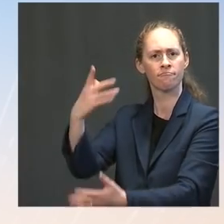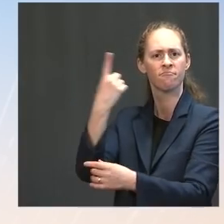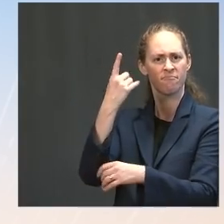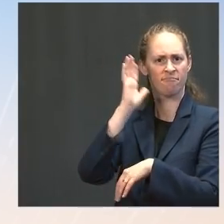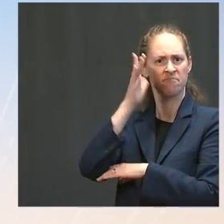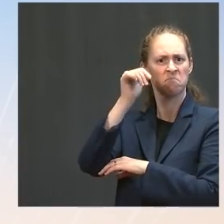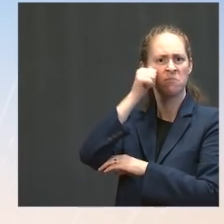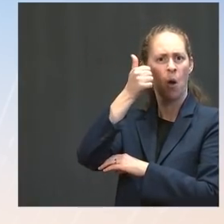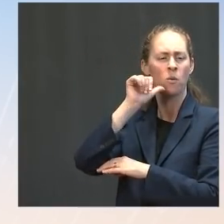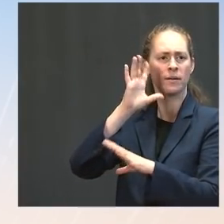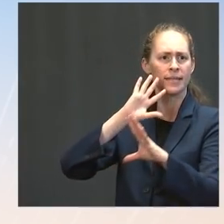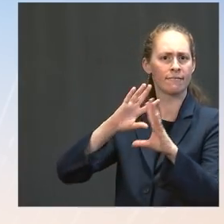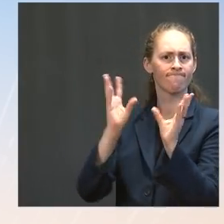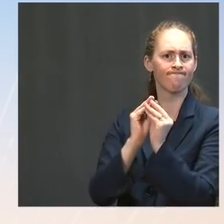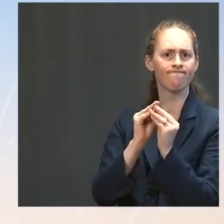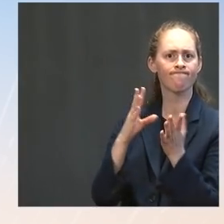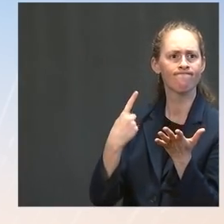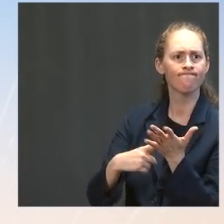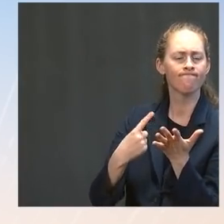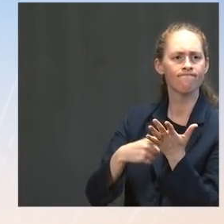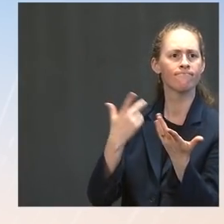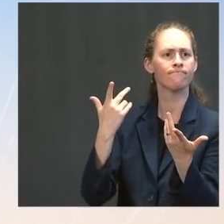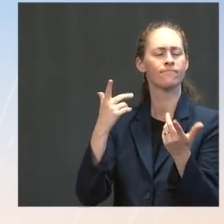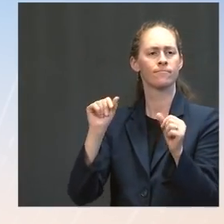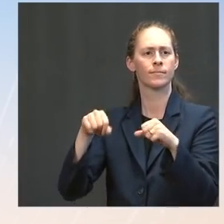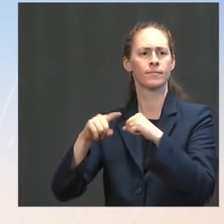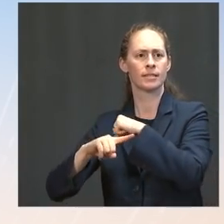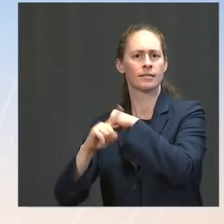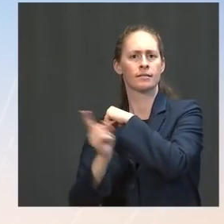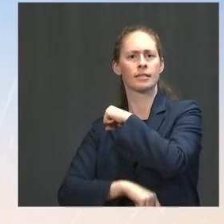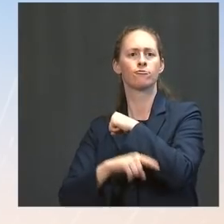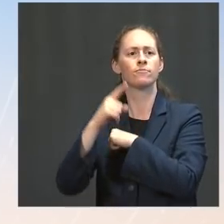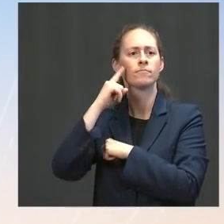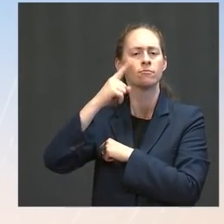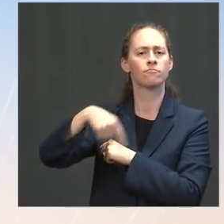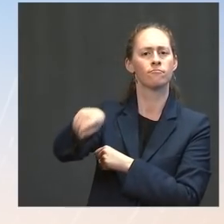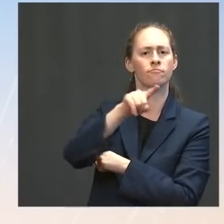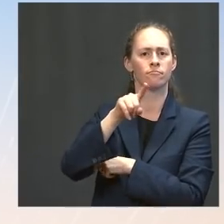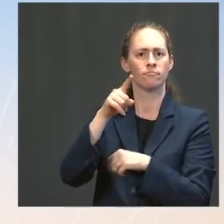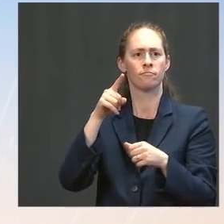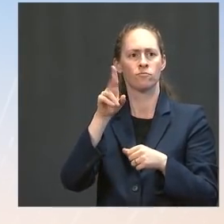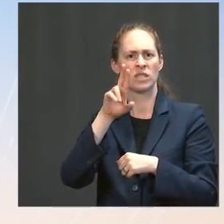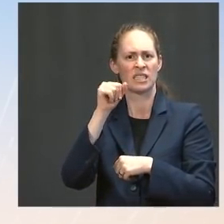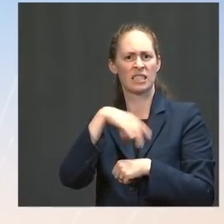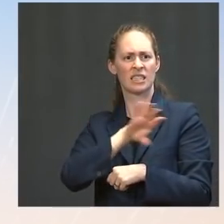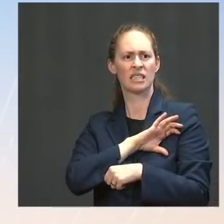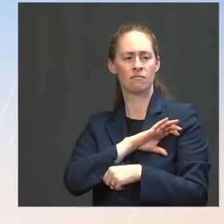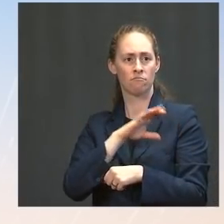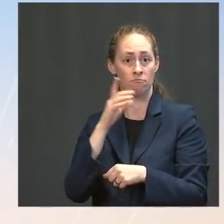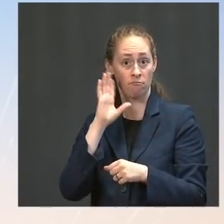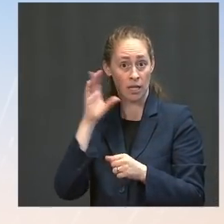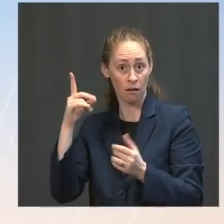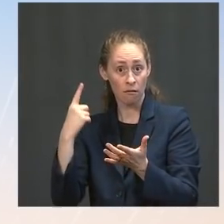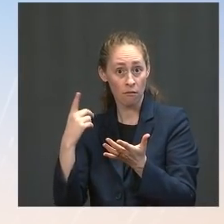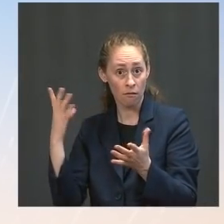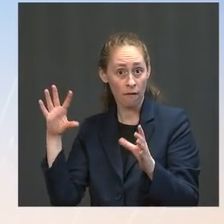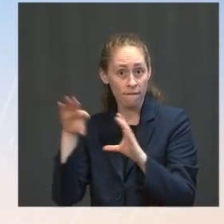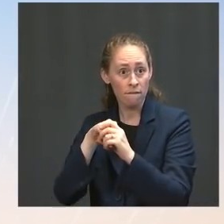would support efforts to profit off of people's agony and pain as they're trying to depart a country and fearing for their lives. Go